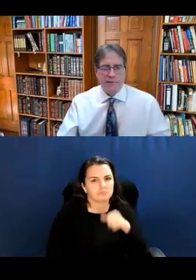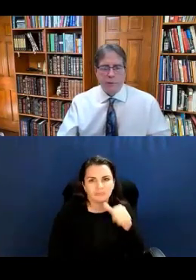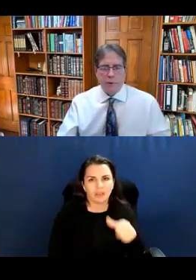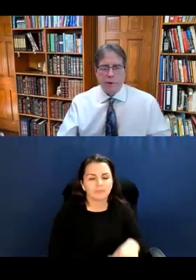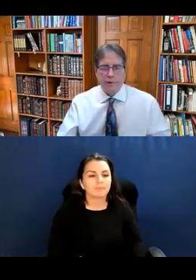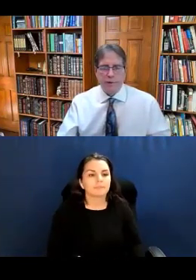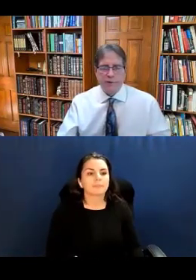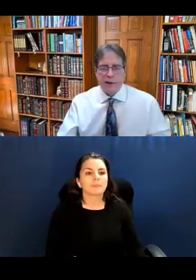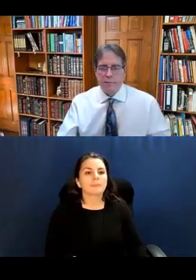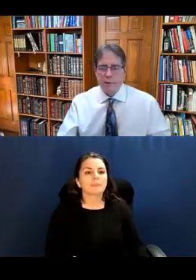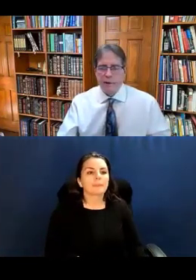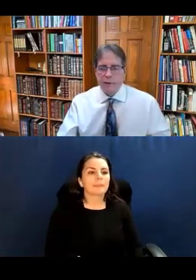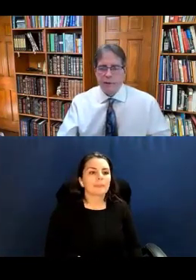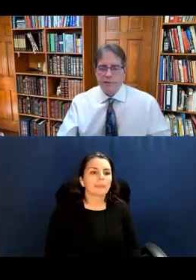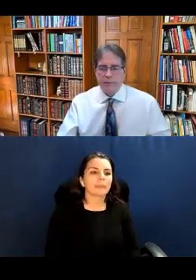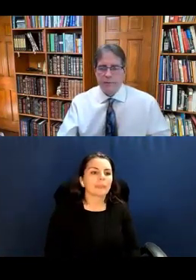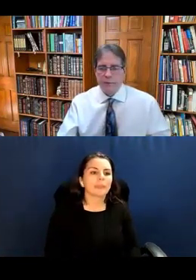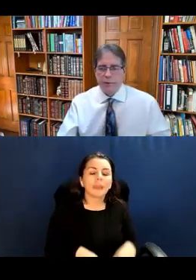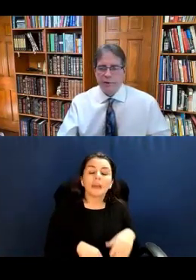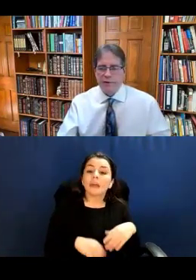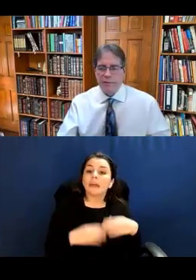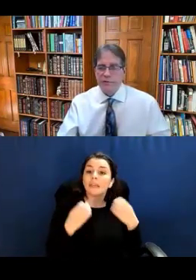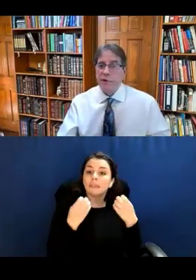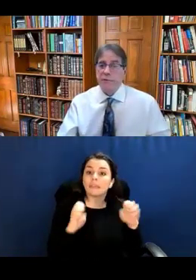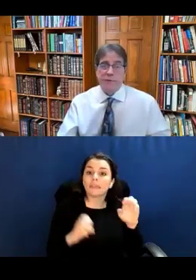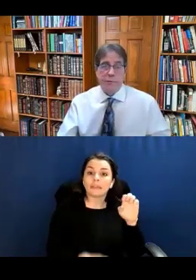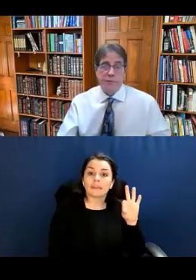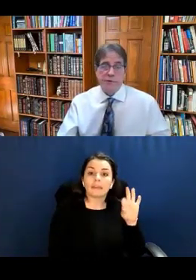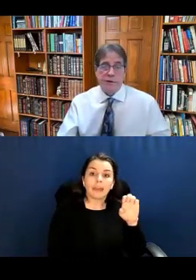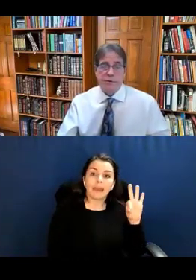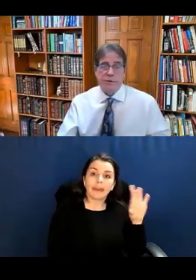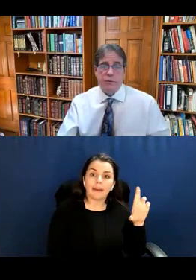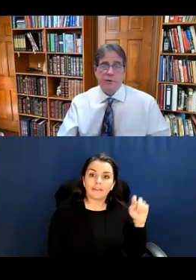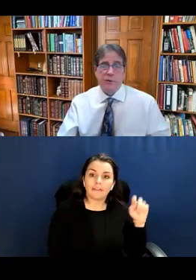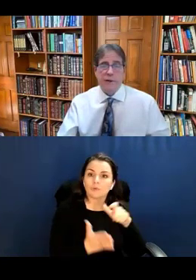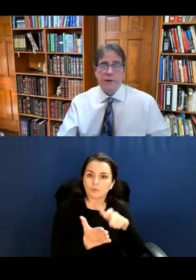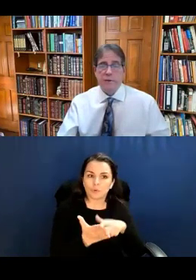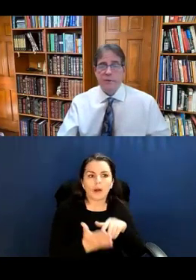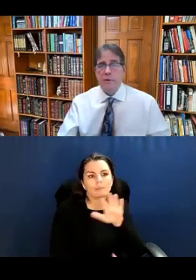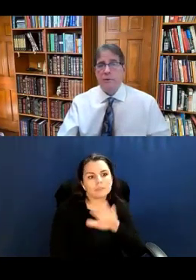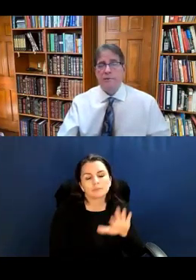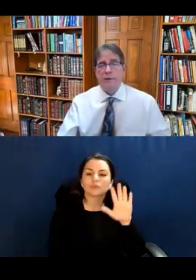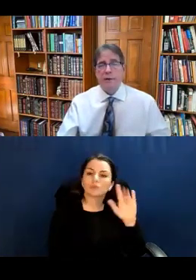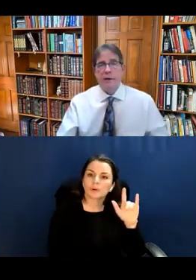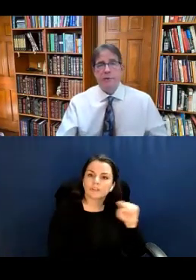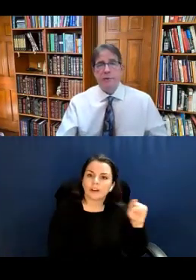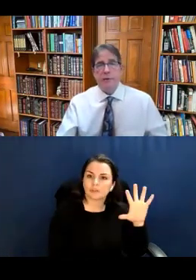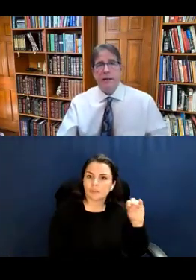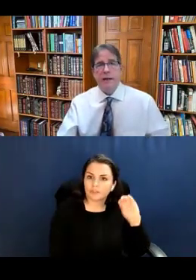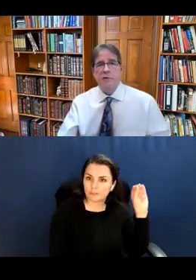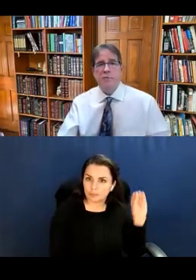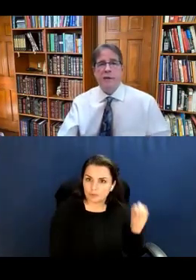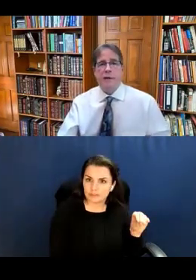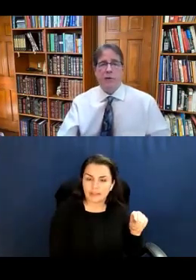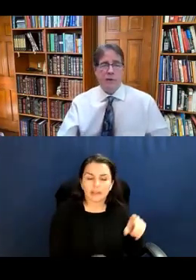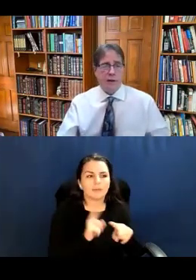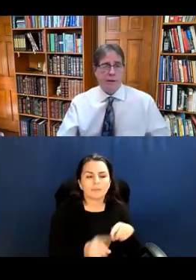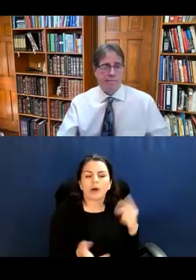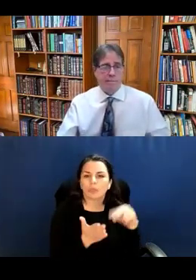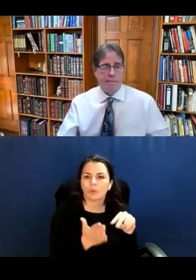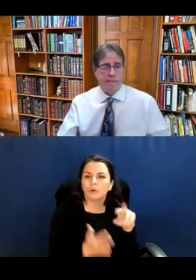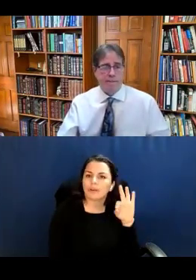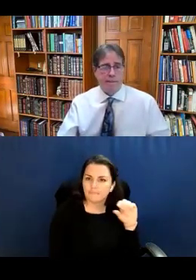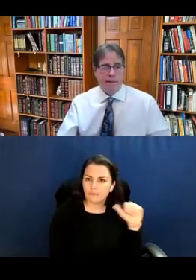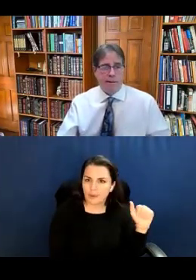The effort requirements can be anywhere from 25% to 50%. So what you need to do is go to the funding opportunity announcement and look that